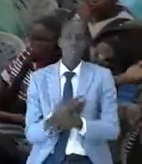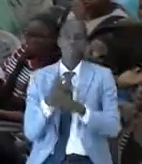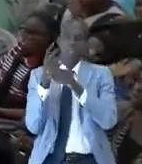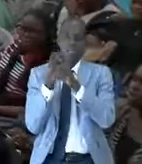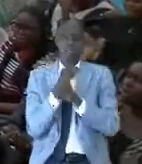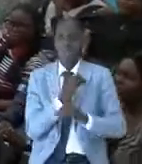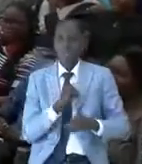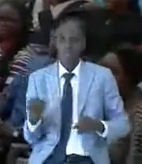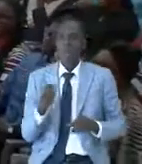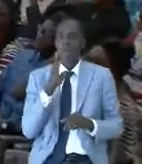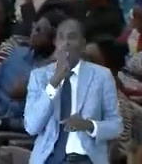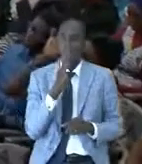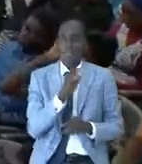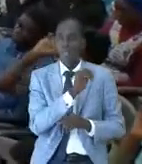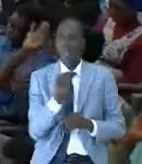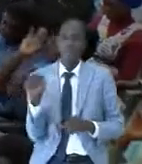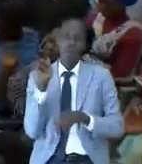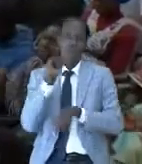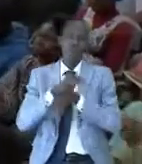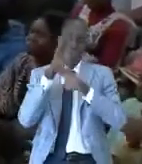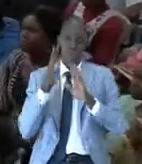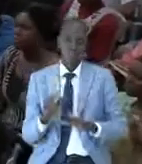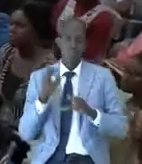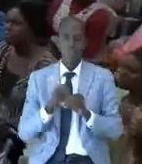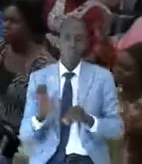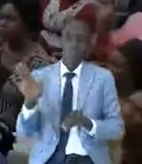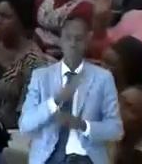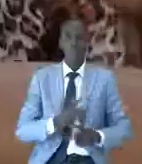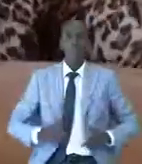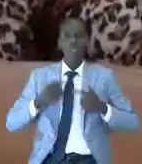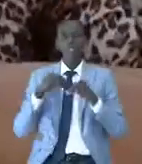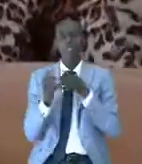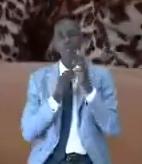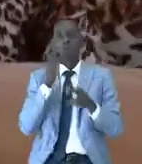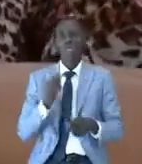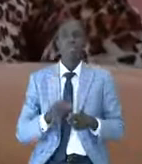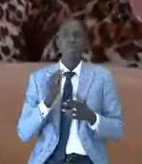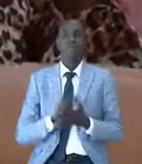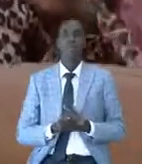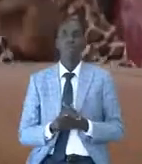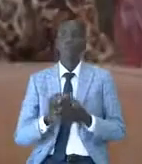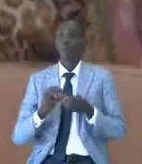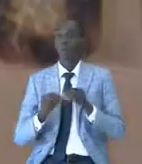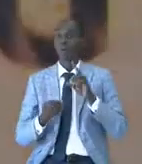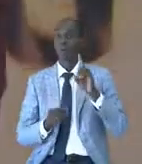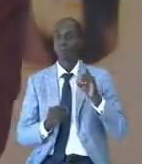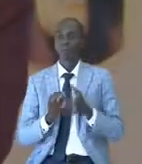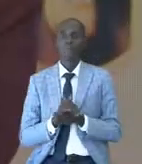achieving, being a conqueror in your life, in Jesus' name. Number